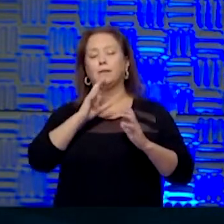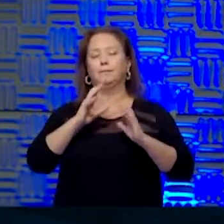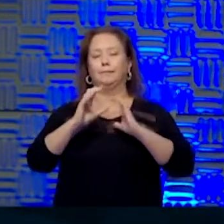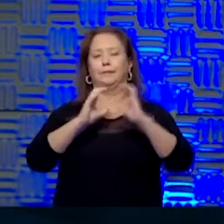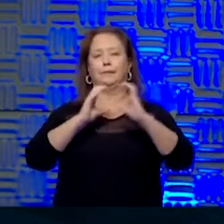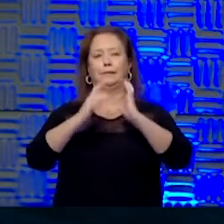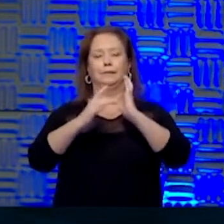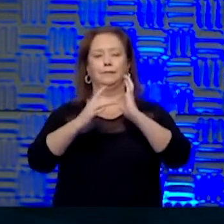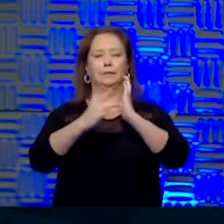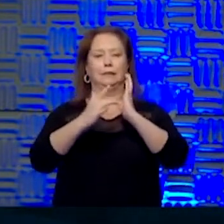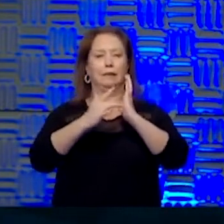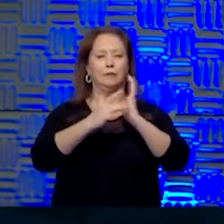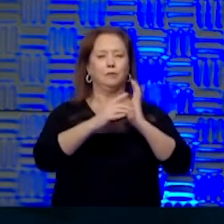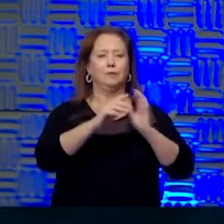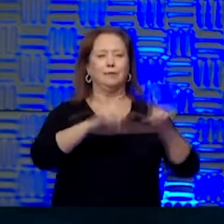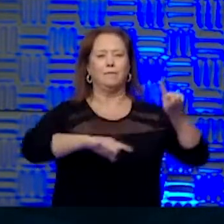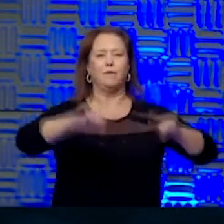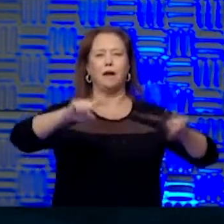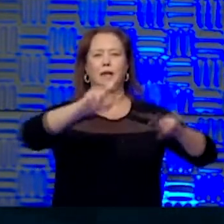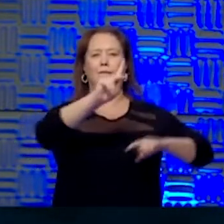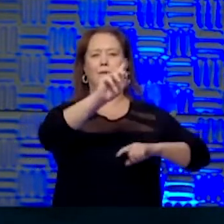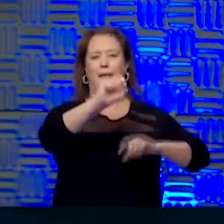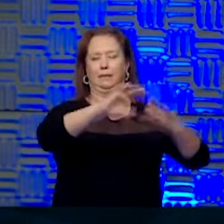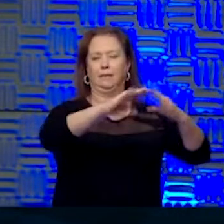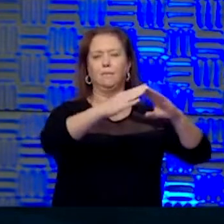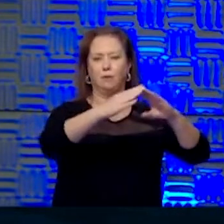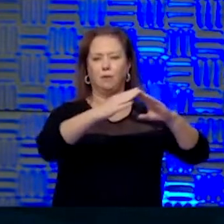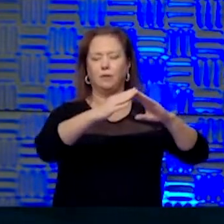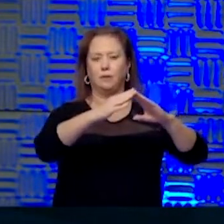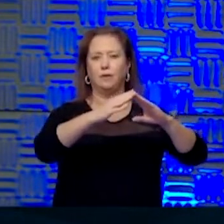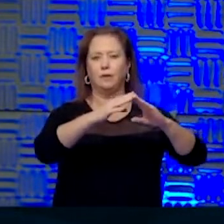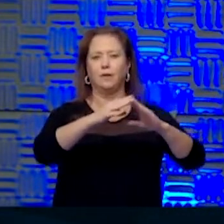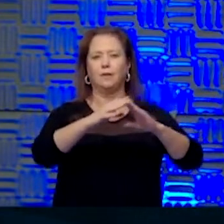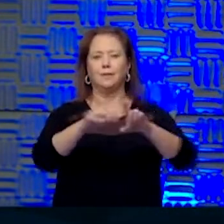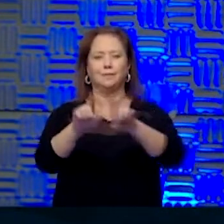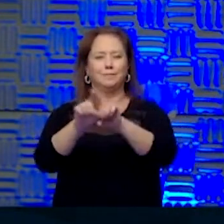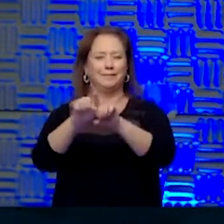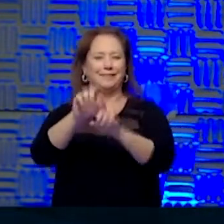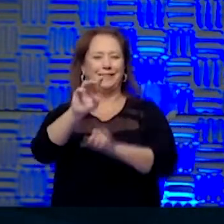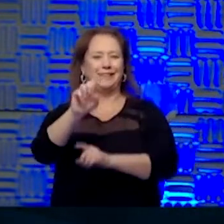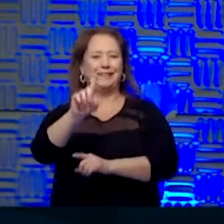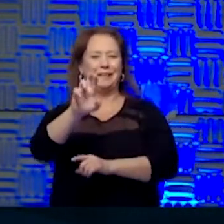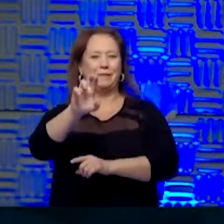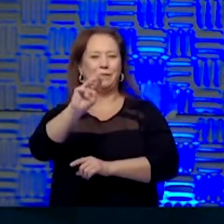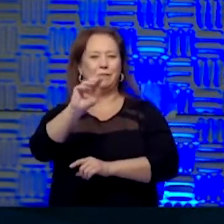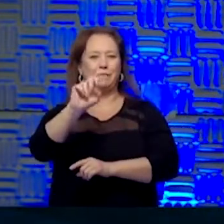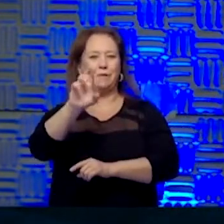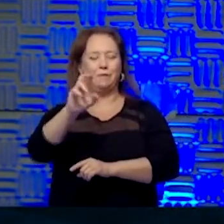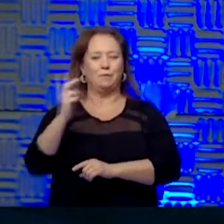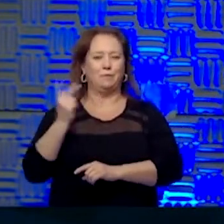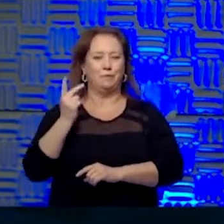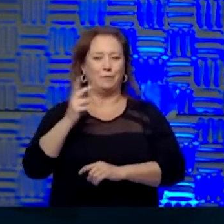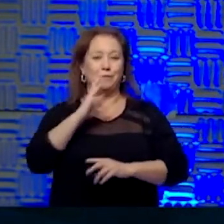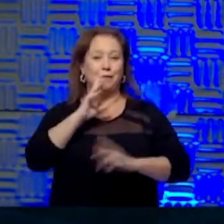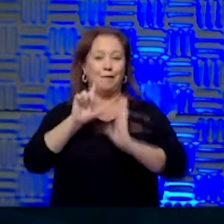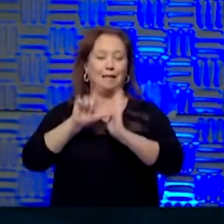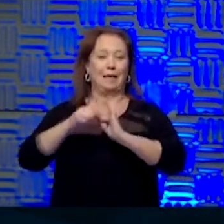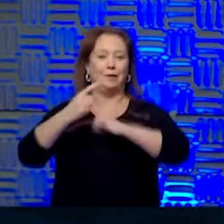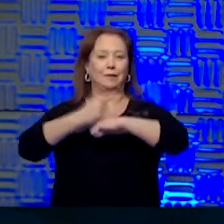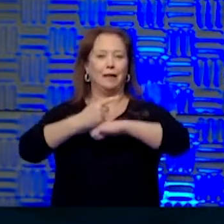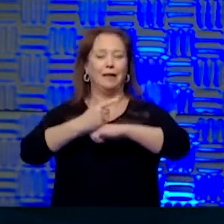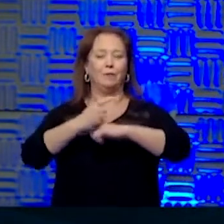with Kansas communities for a long time. As Dr. Moser knows, I intend to do that later today with the community of